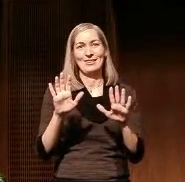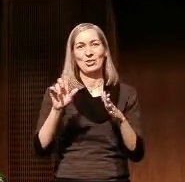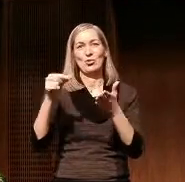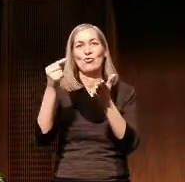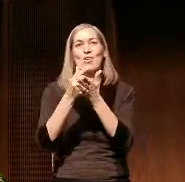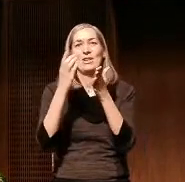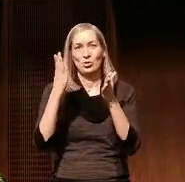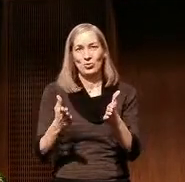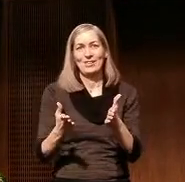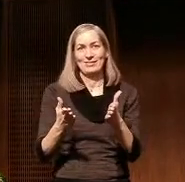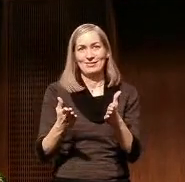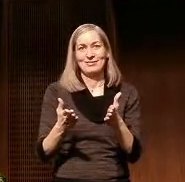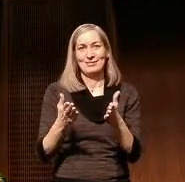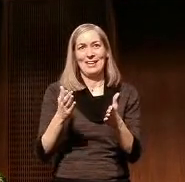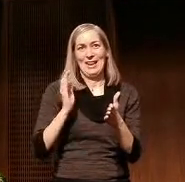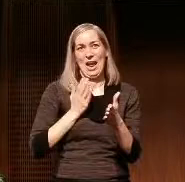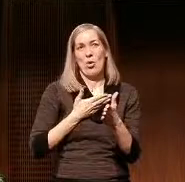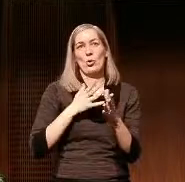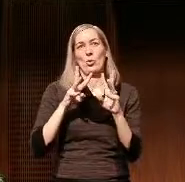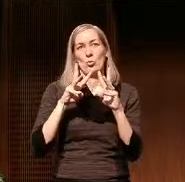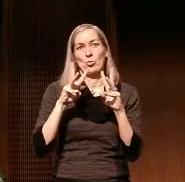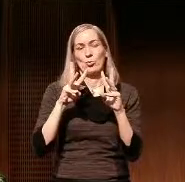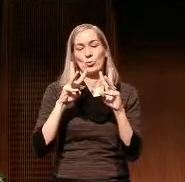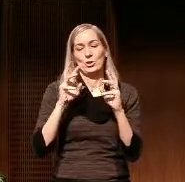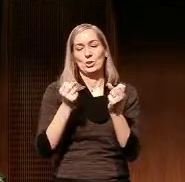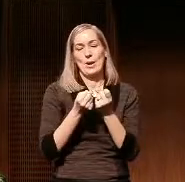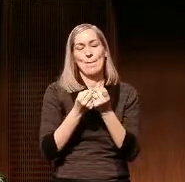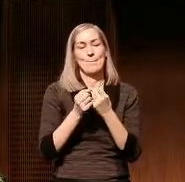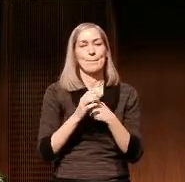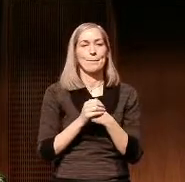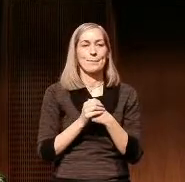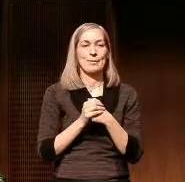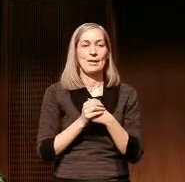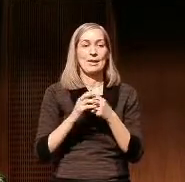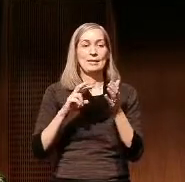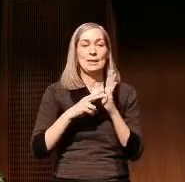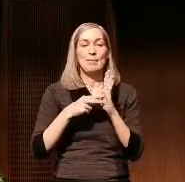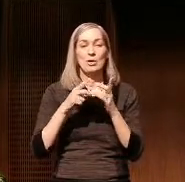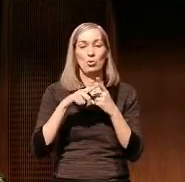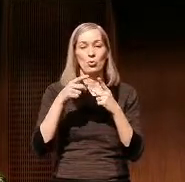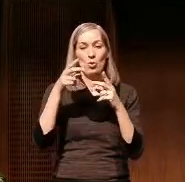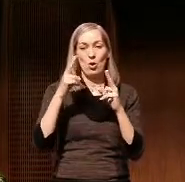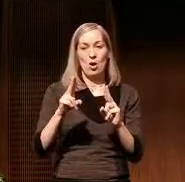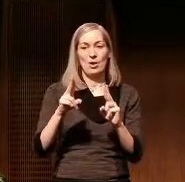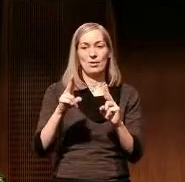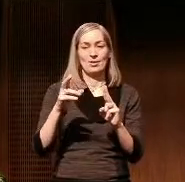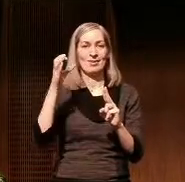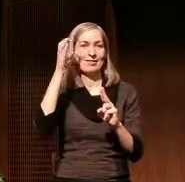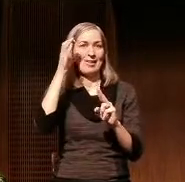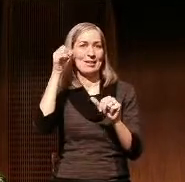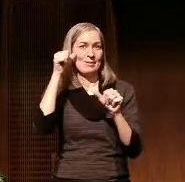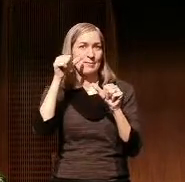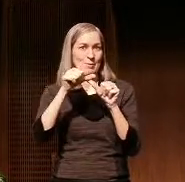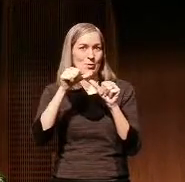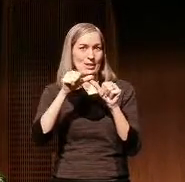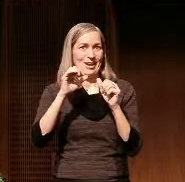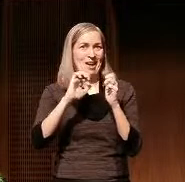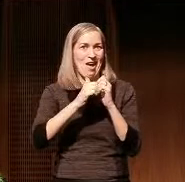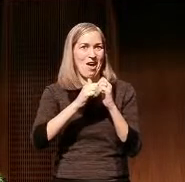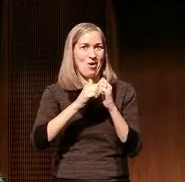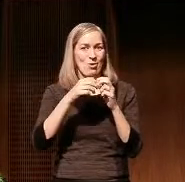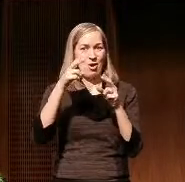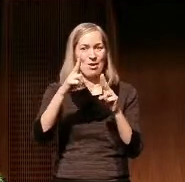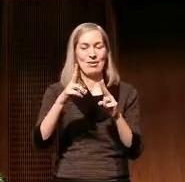the founder of the Sunset International Bible Institute and is meant to honor his memory by honoring those